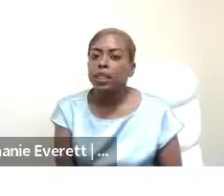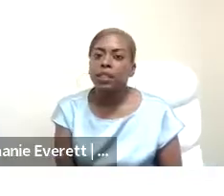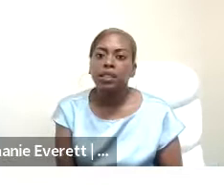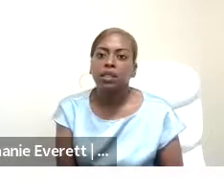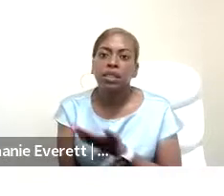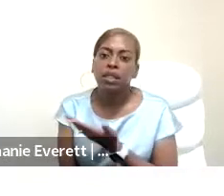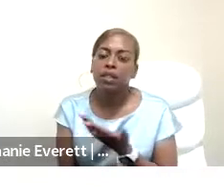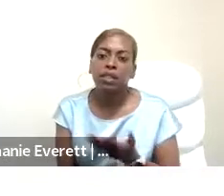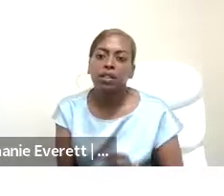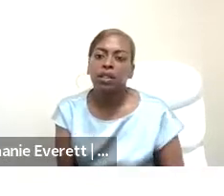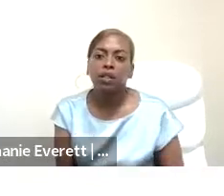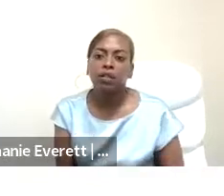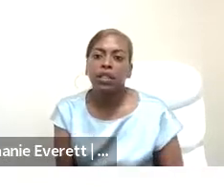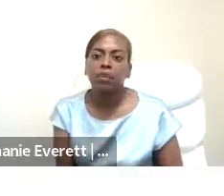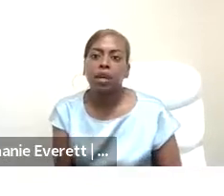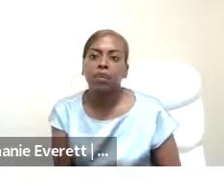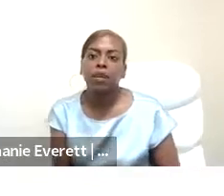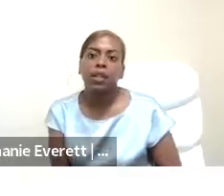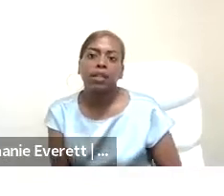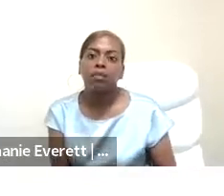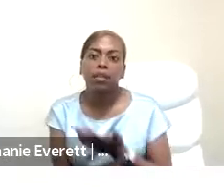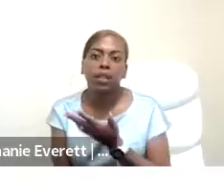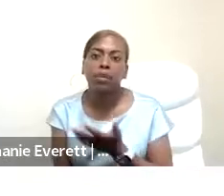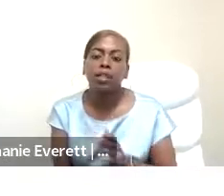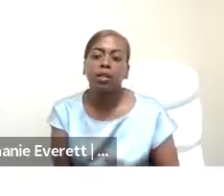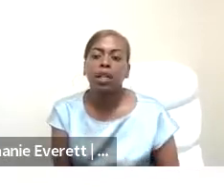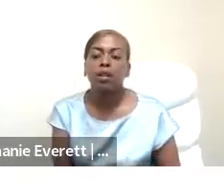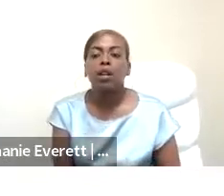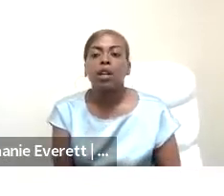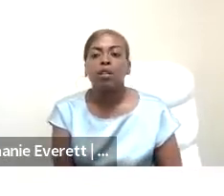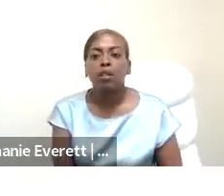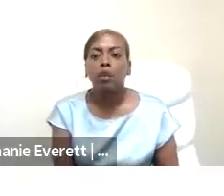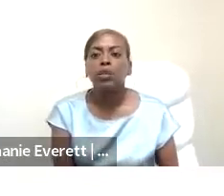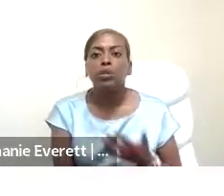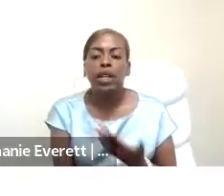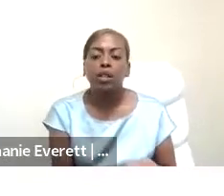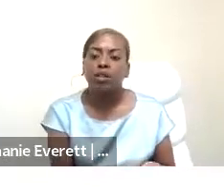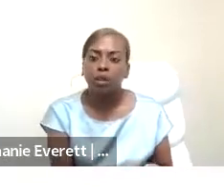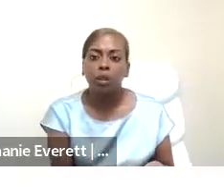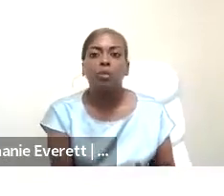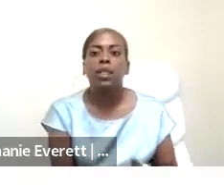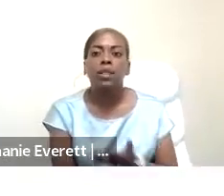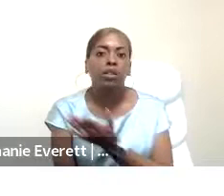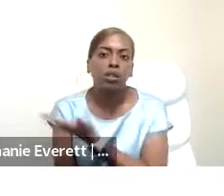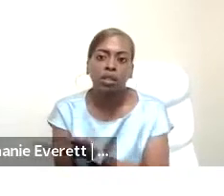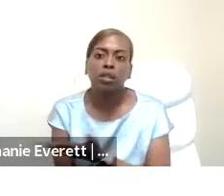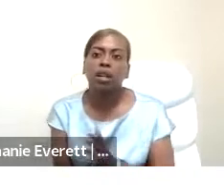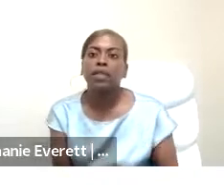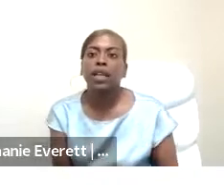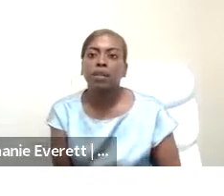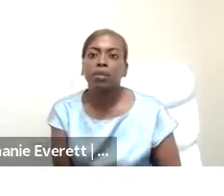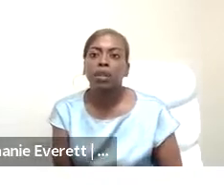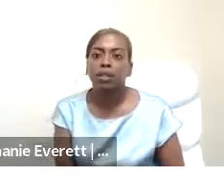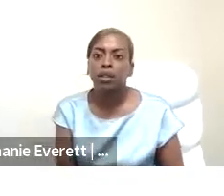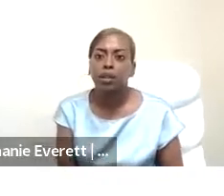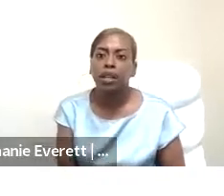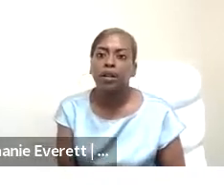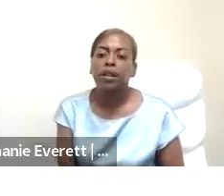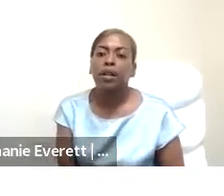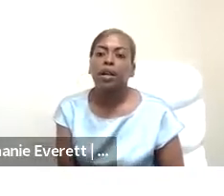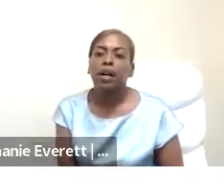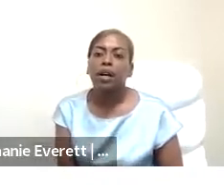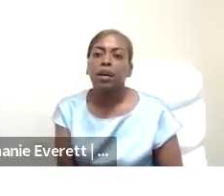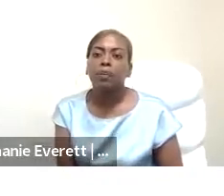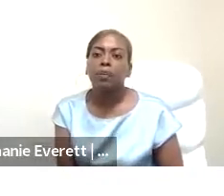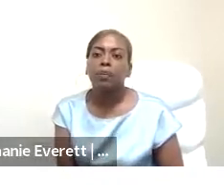No, because there's a Internal Affairs Department, the complaints go there. We do not handle criminal complaints, so you still have to have complaints go there.